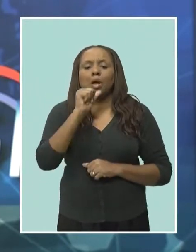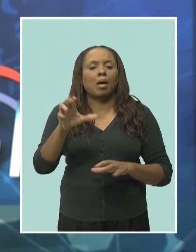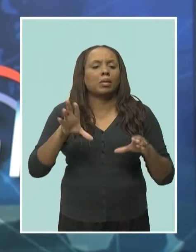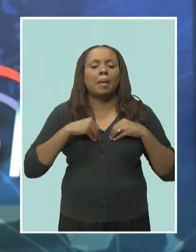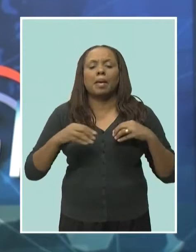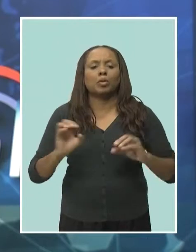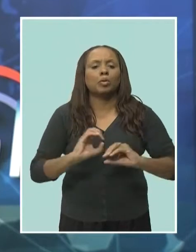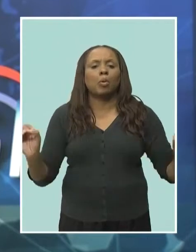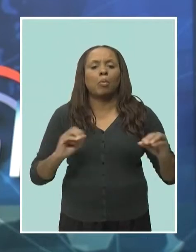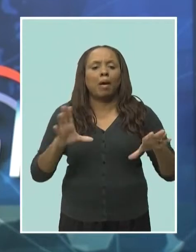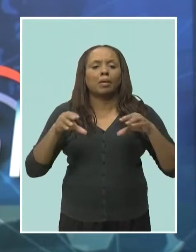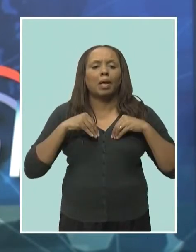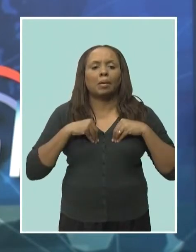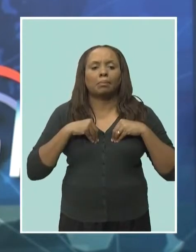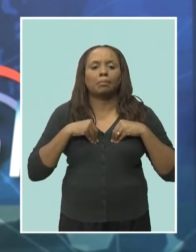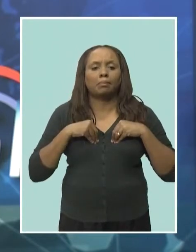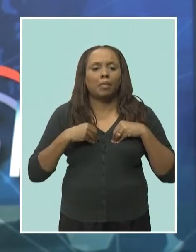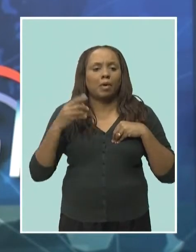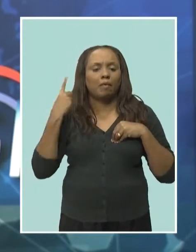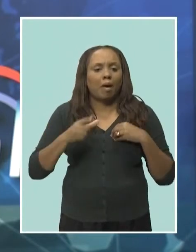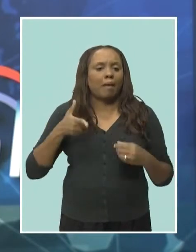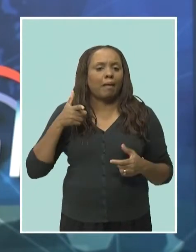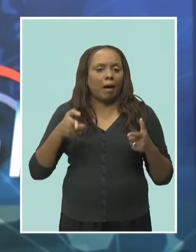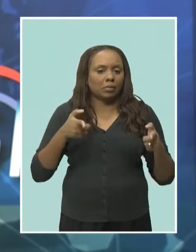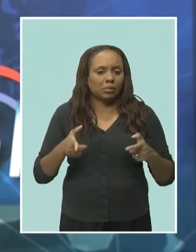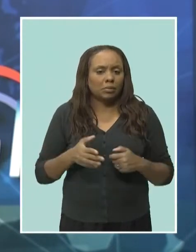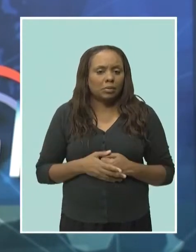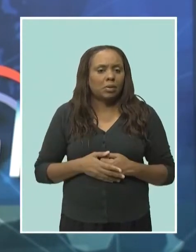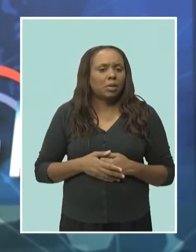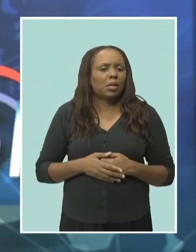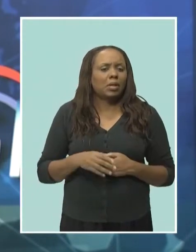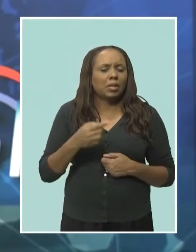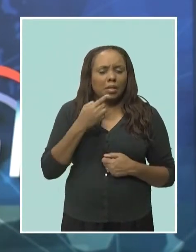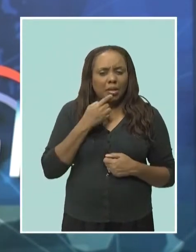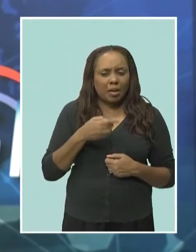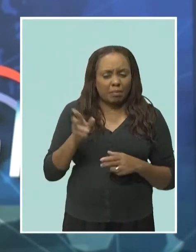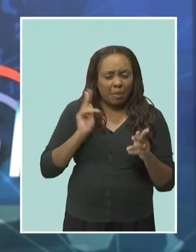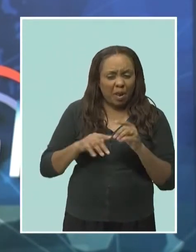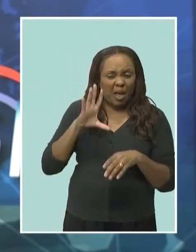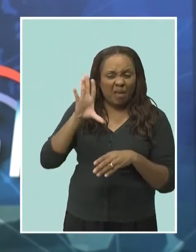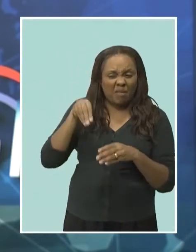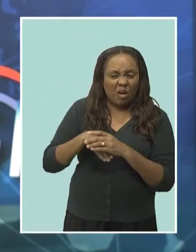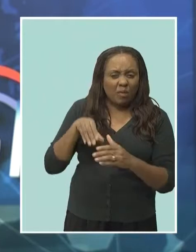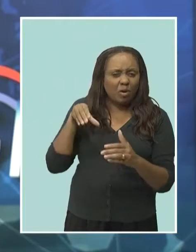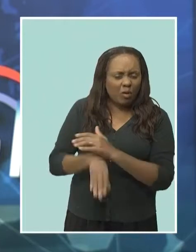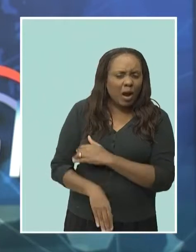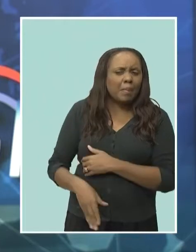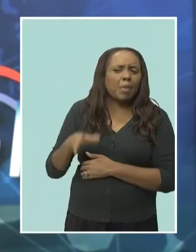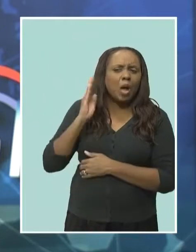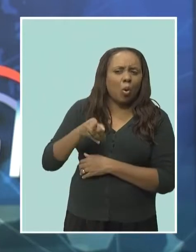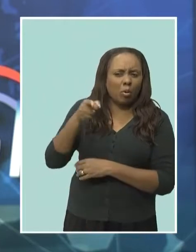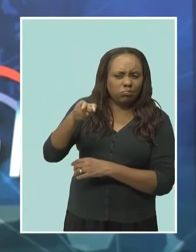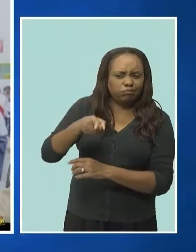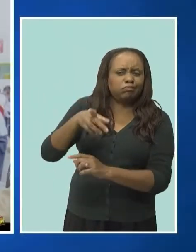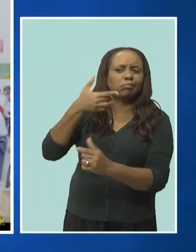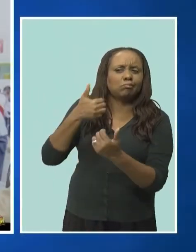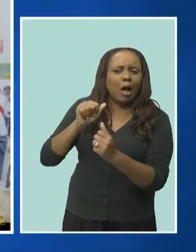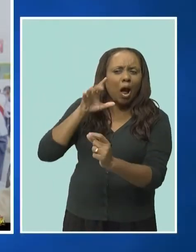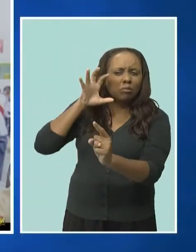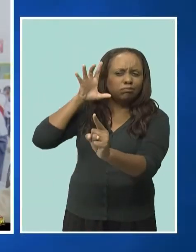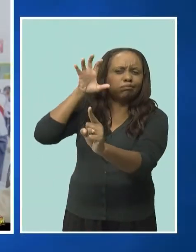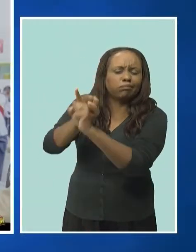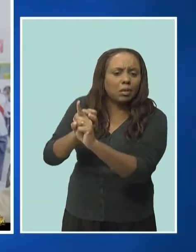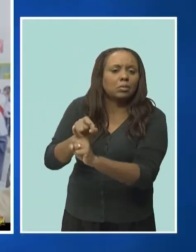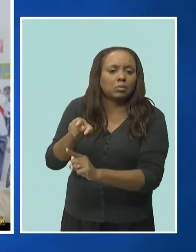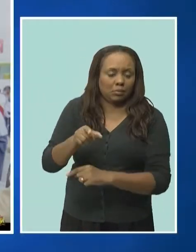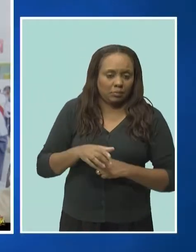and gun-related matters. He's pledged to target the criminal element relentlessly with vigor. We know that it is